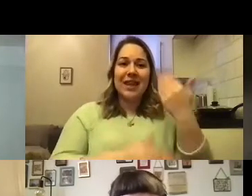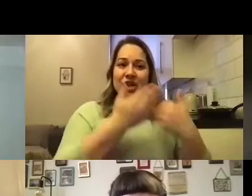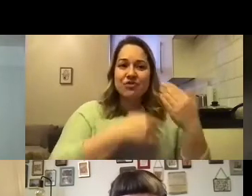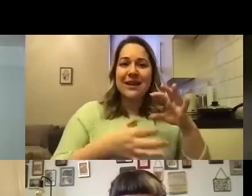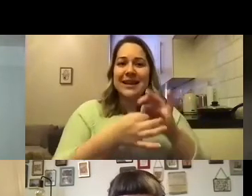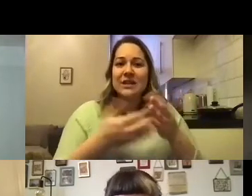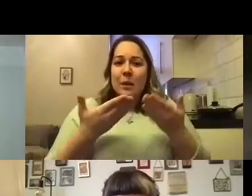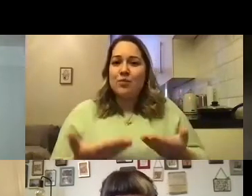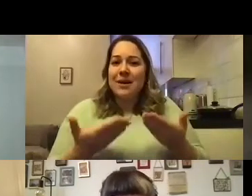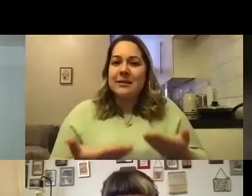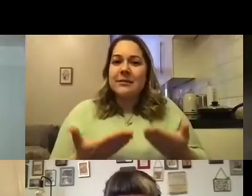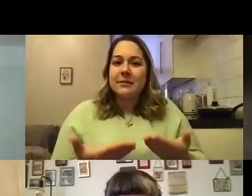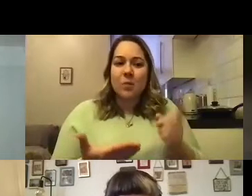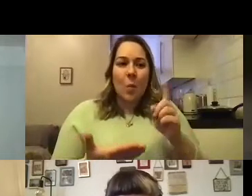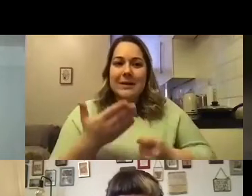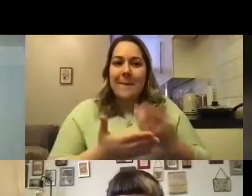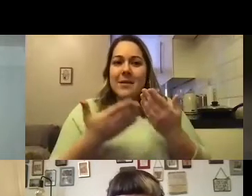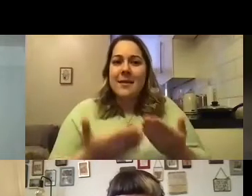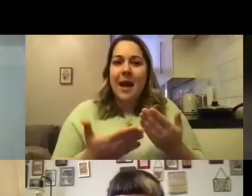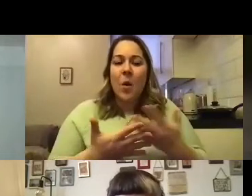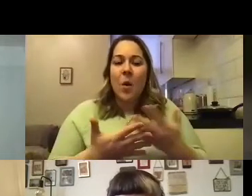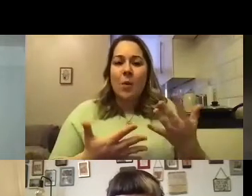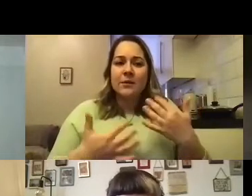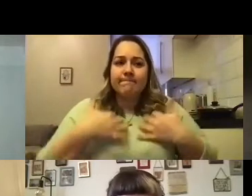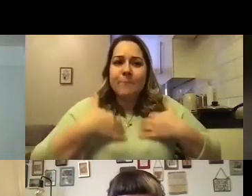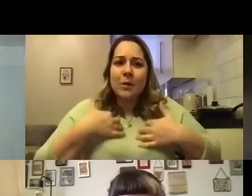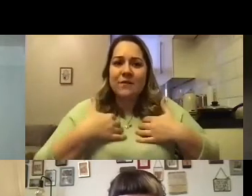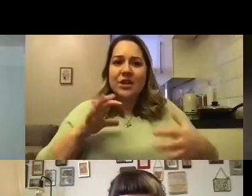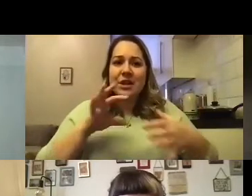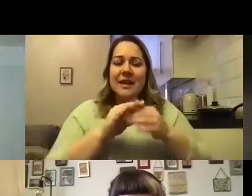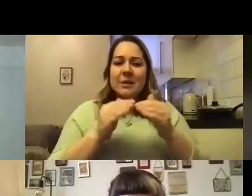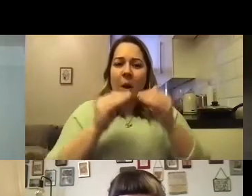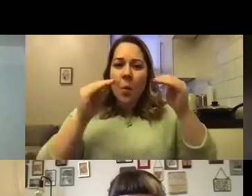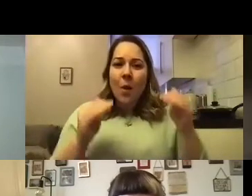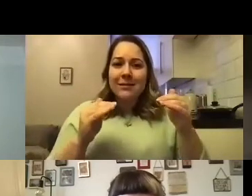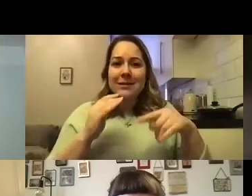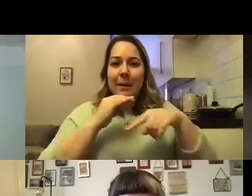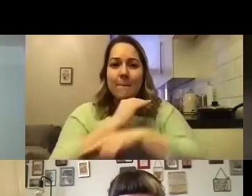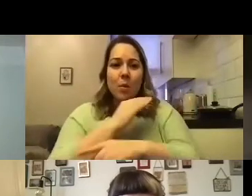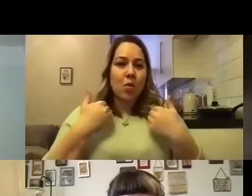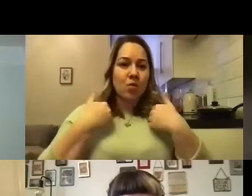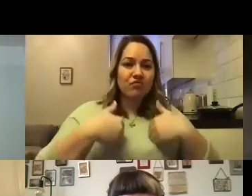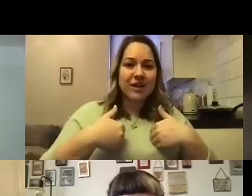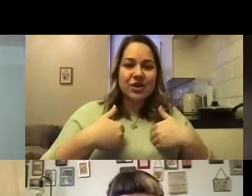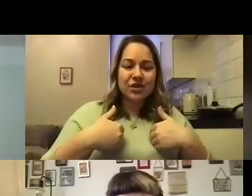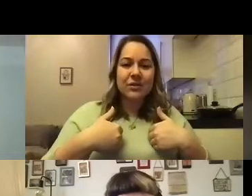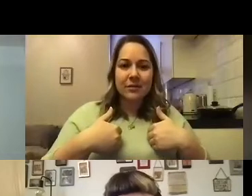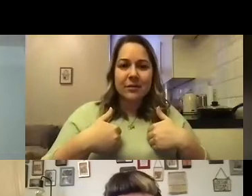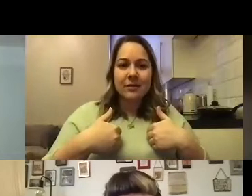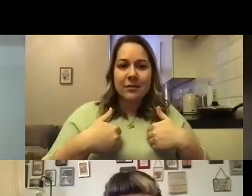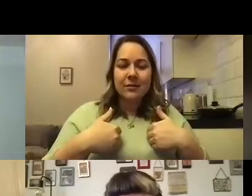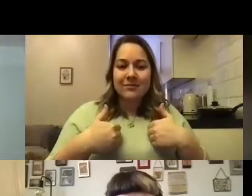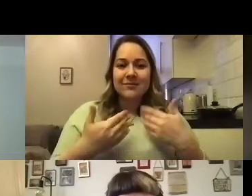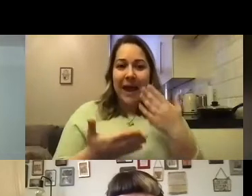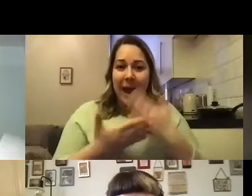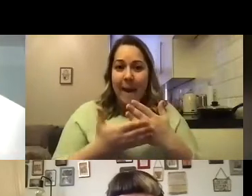how a lot of the motivations of the rebellion around equality between poor and rich, I mean, if not haven't gone away, have